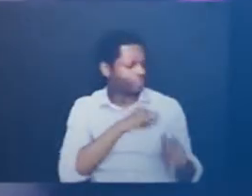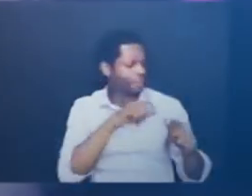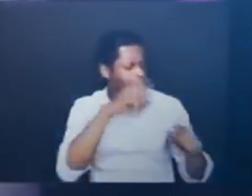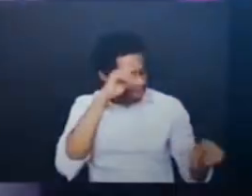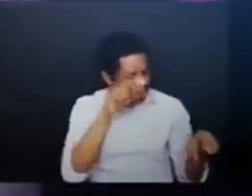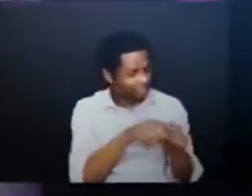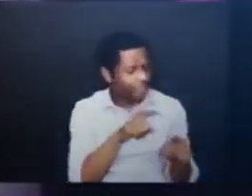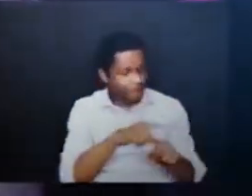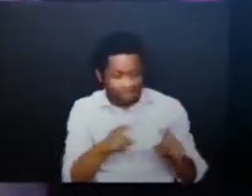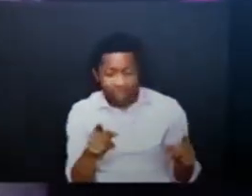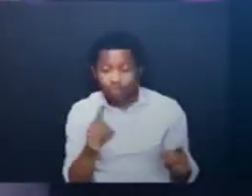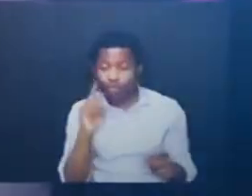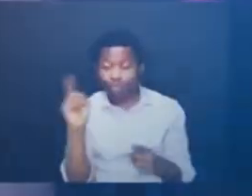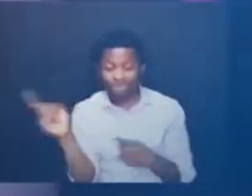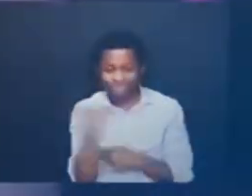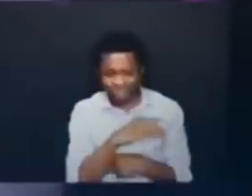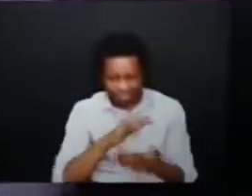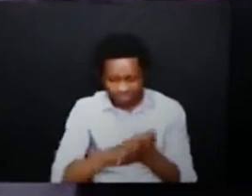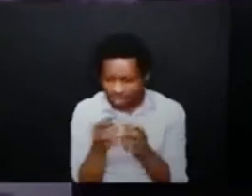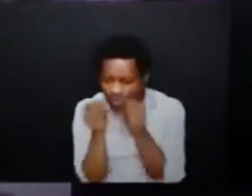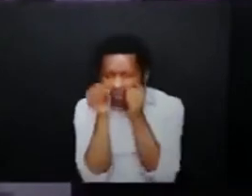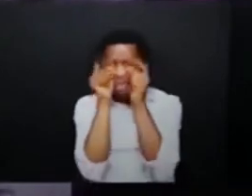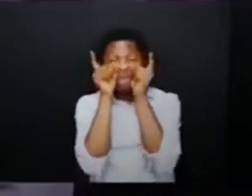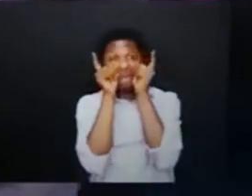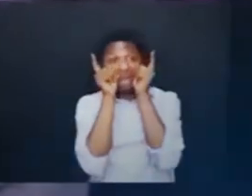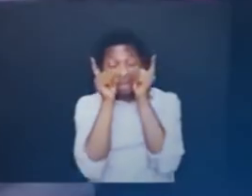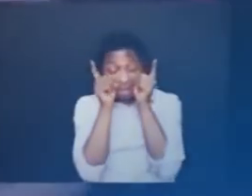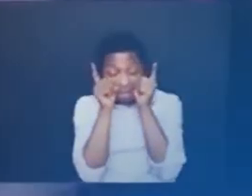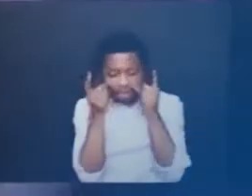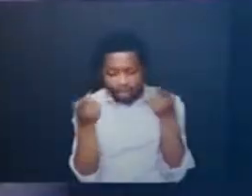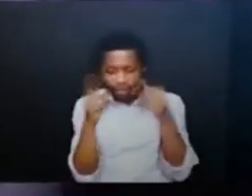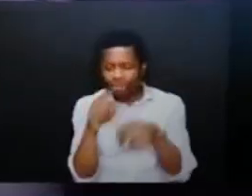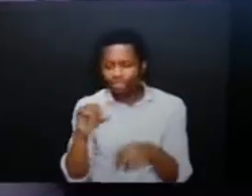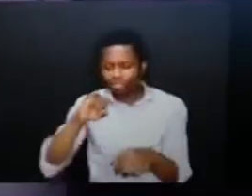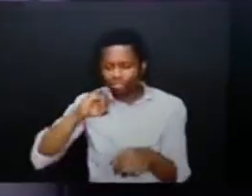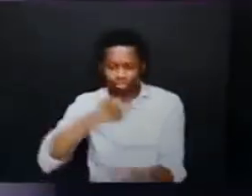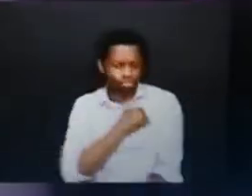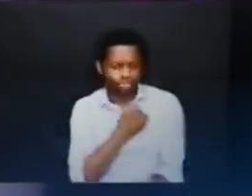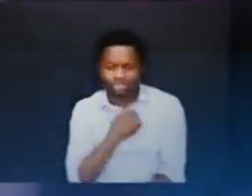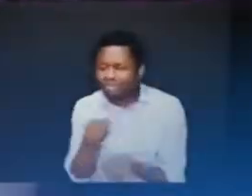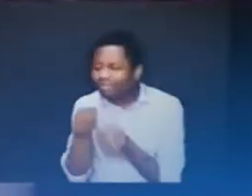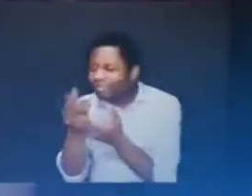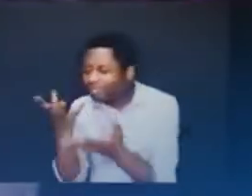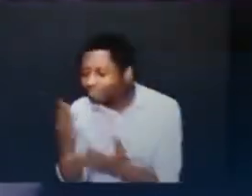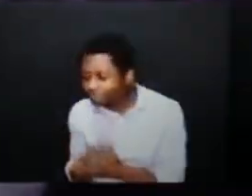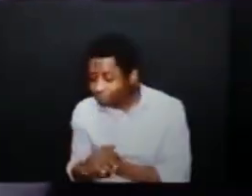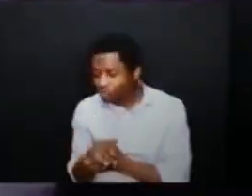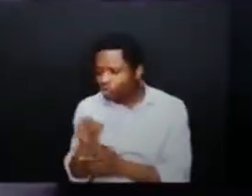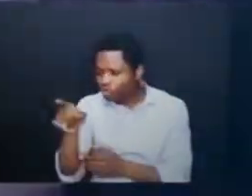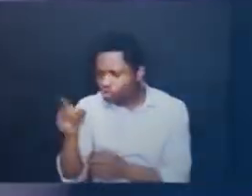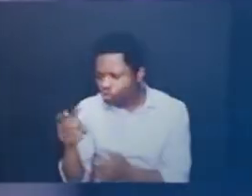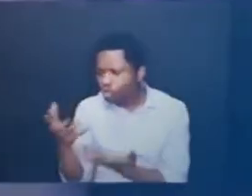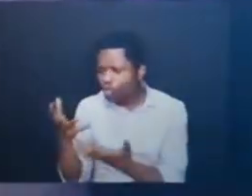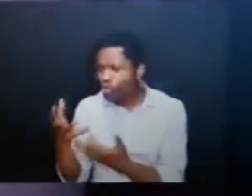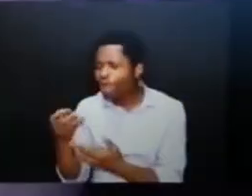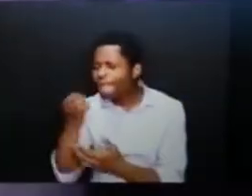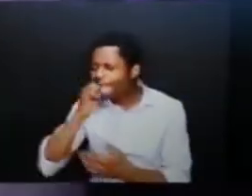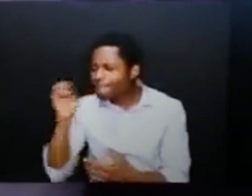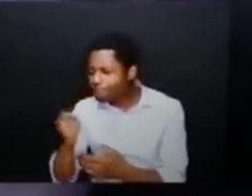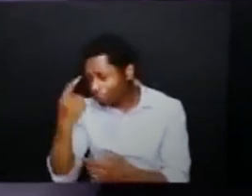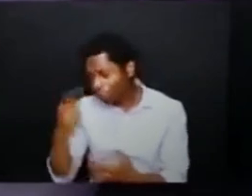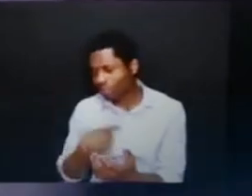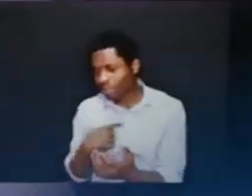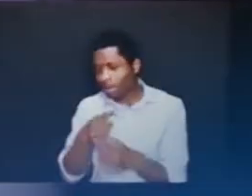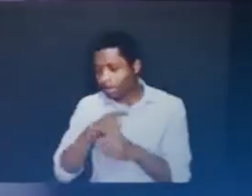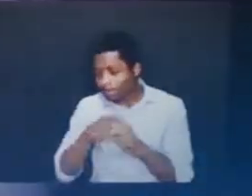were shocked one day. When Joseph told them, "Bra, Joseph, catch it once." You meant it evil. Mudi yomusu su no boni